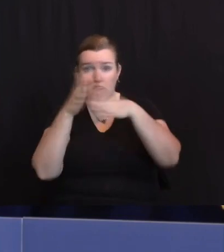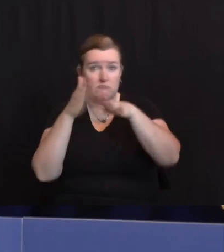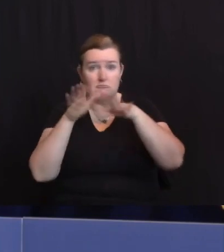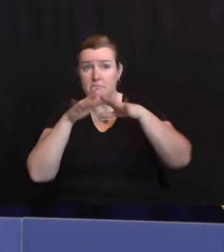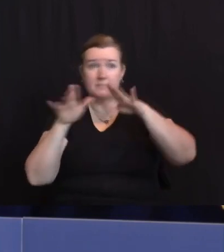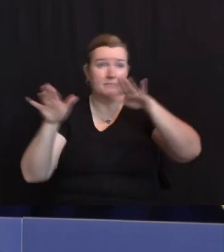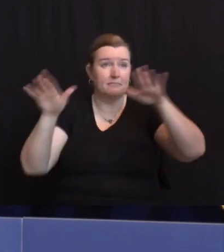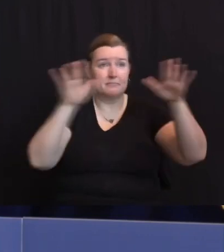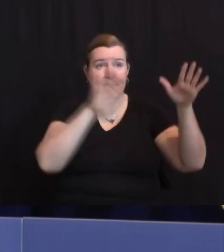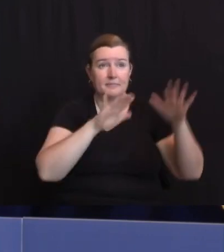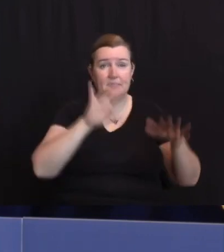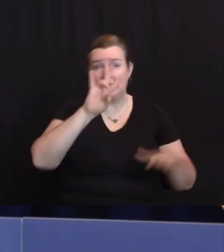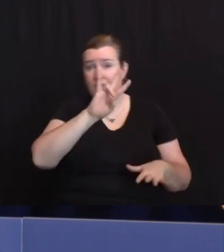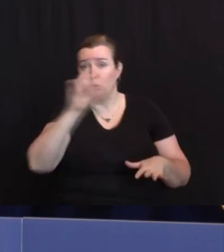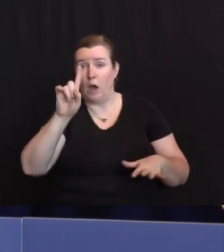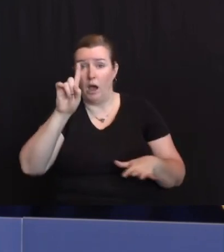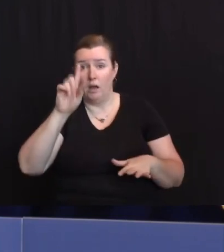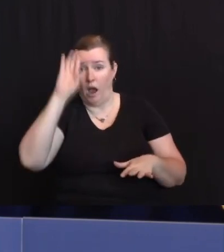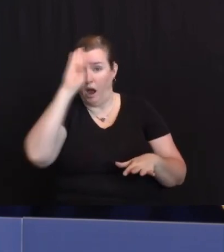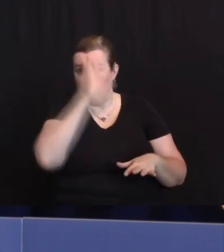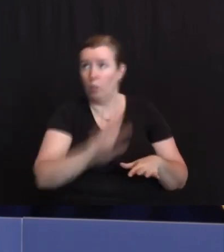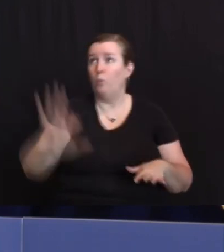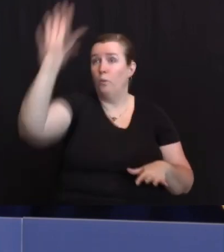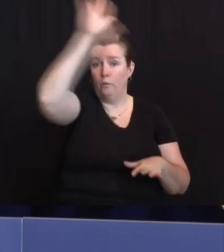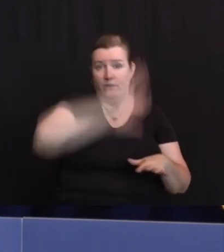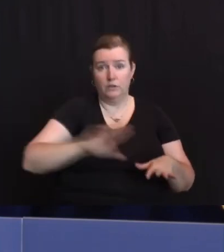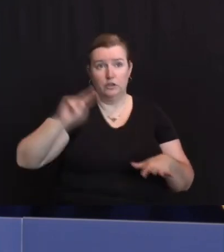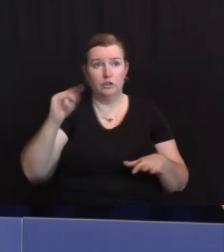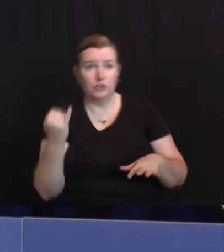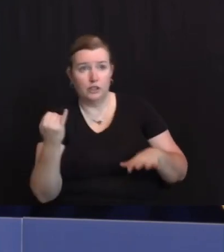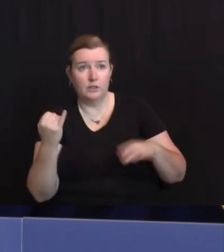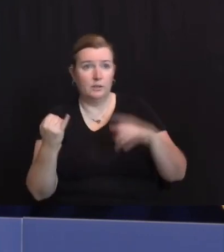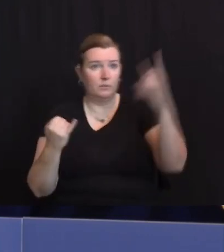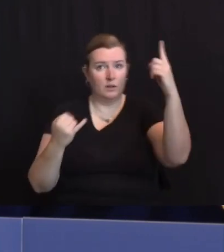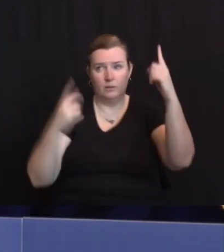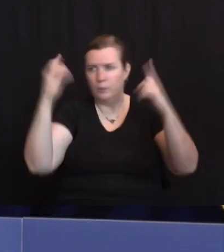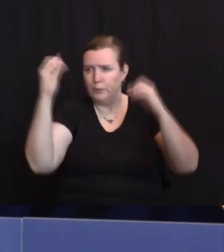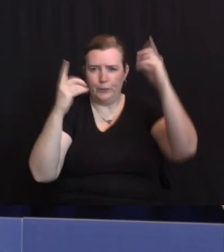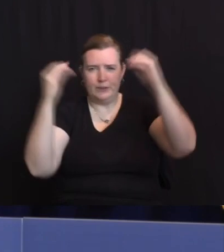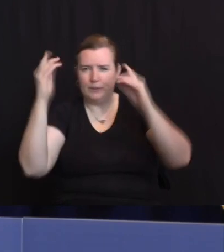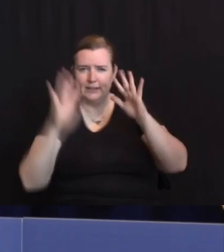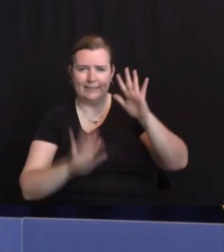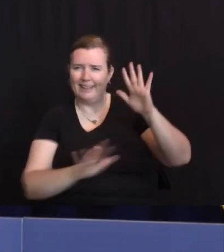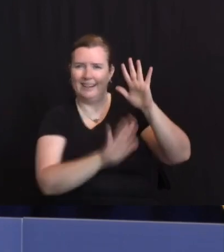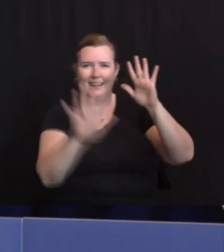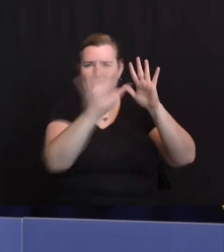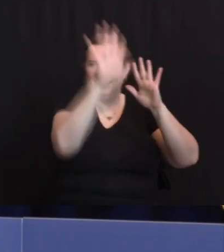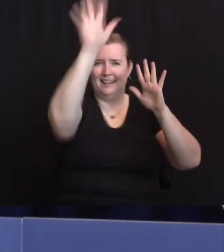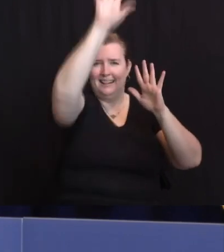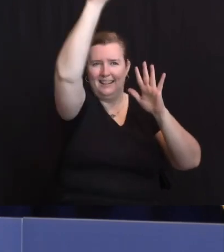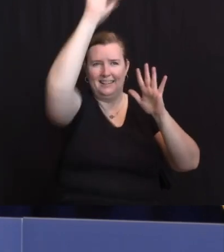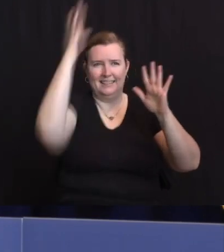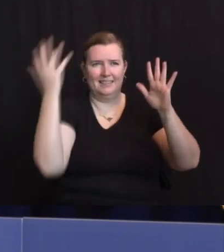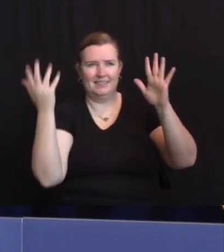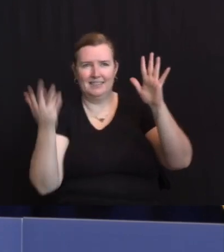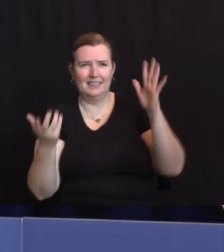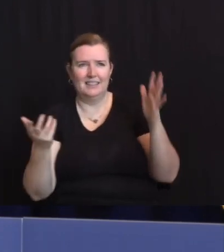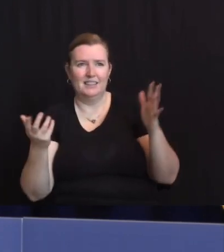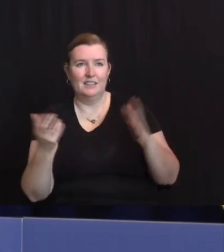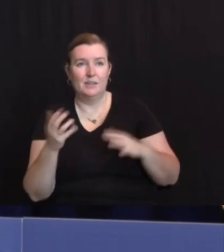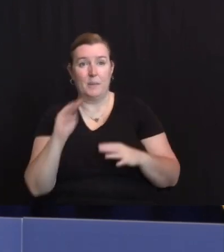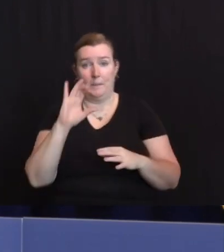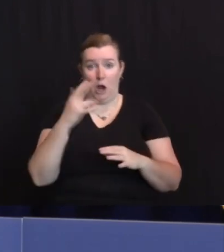down, the census in each hospital is quite low as compared to March, April, and